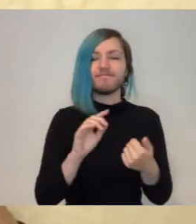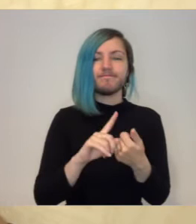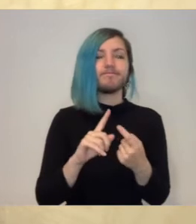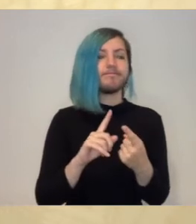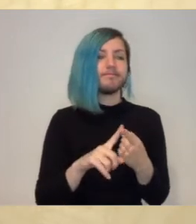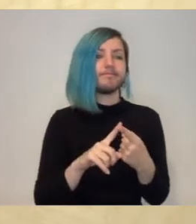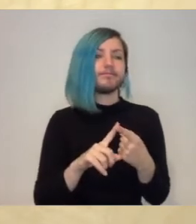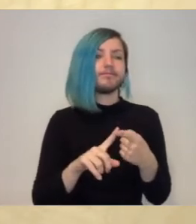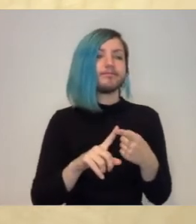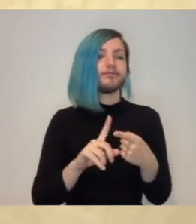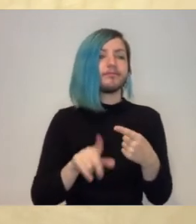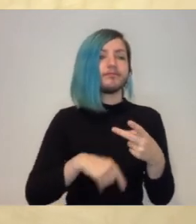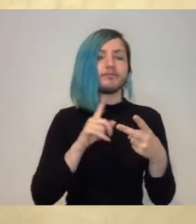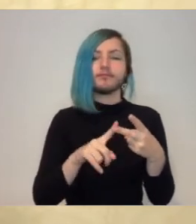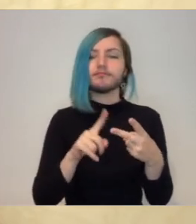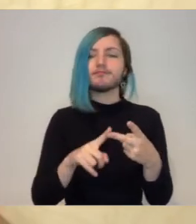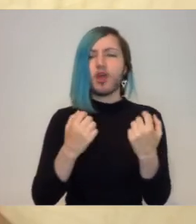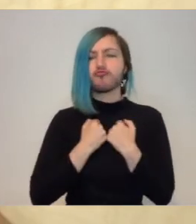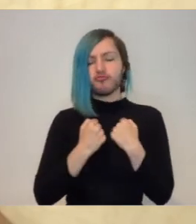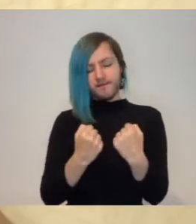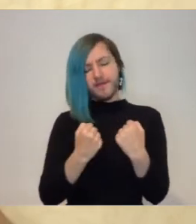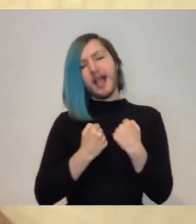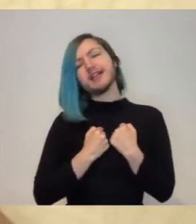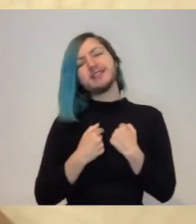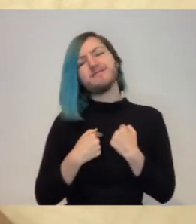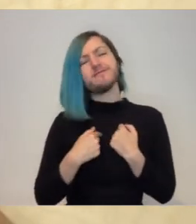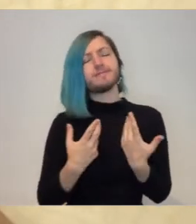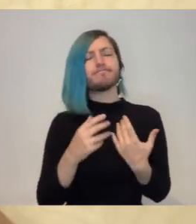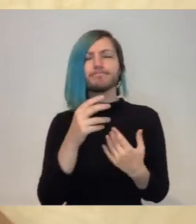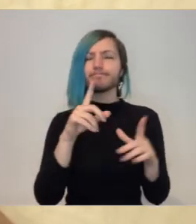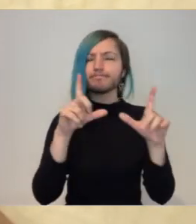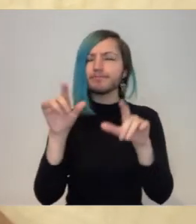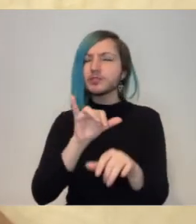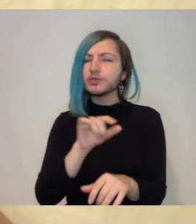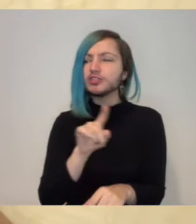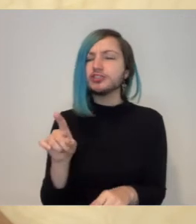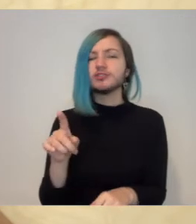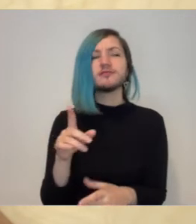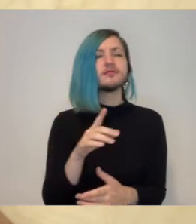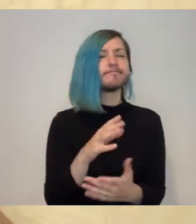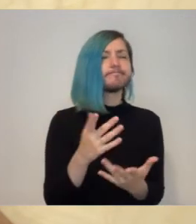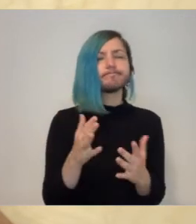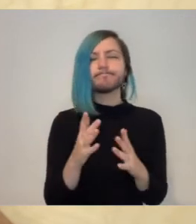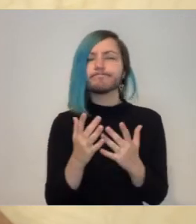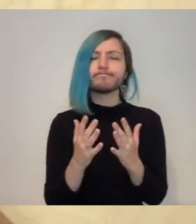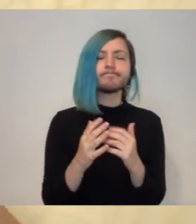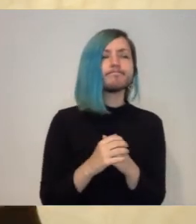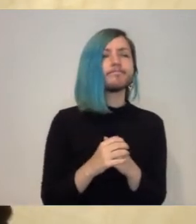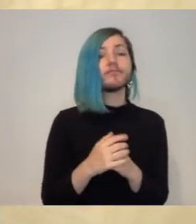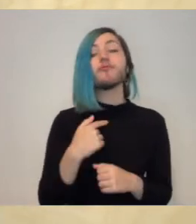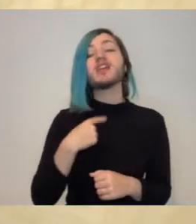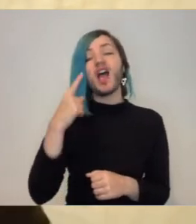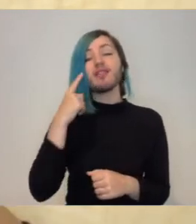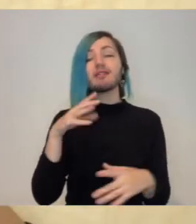And then I'm going to think about which image makes me feel reflective. For me, I think that's going to be